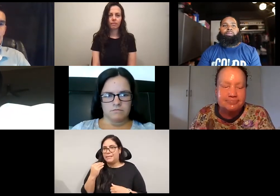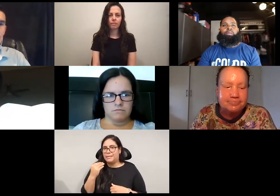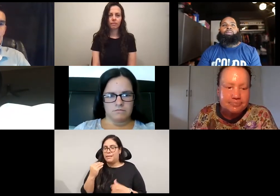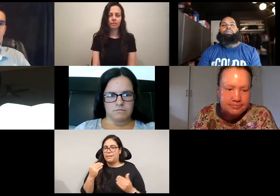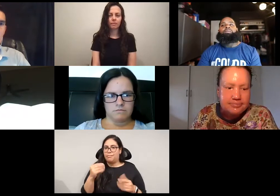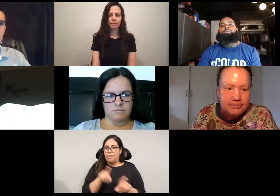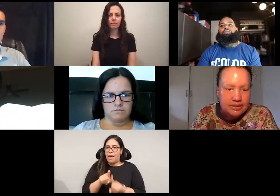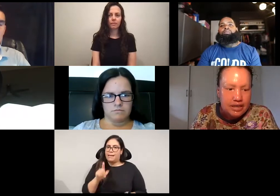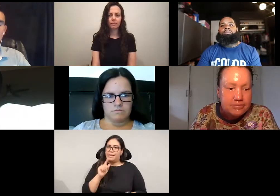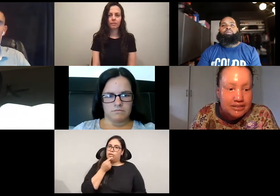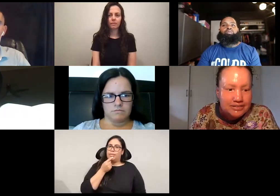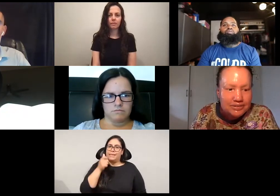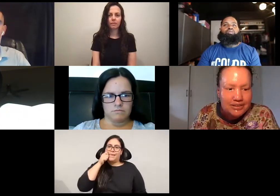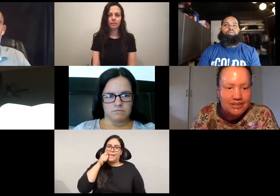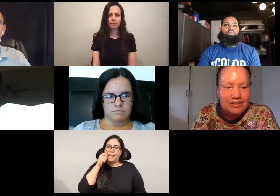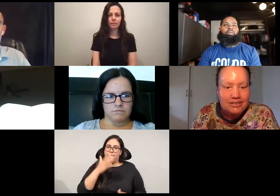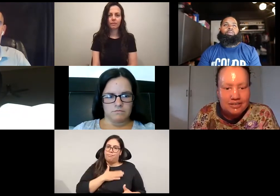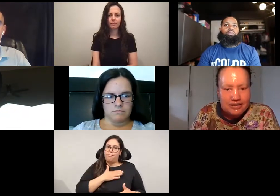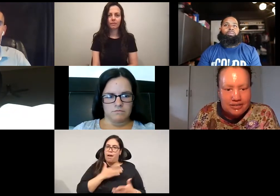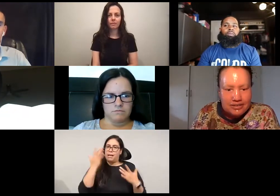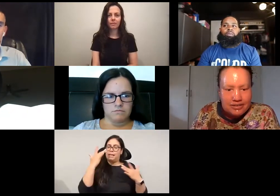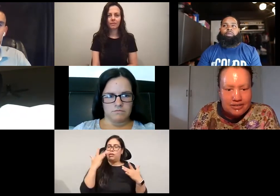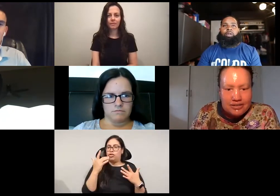Yeah, I'm done talking.